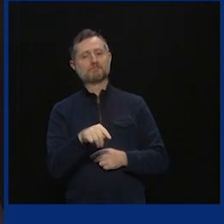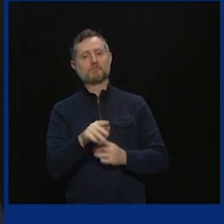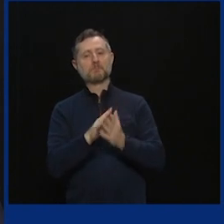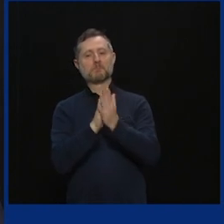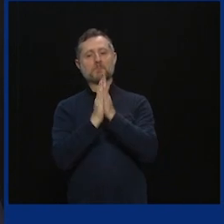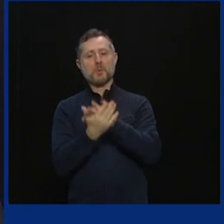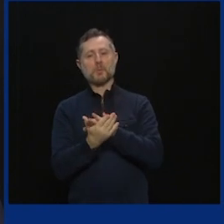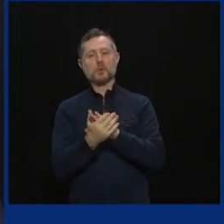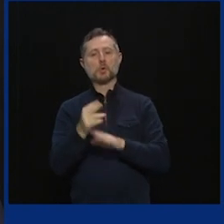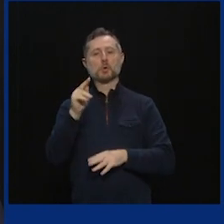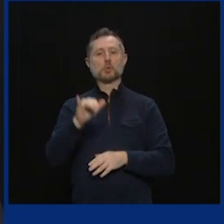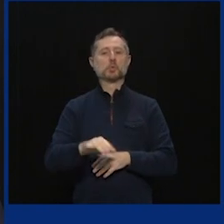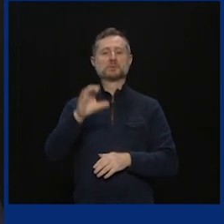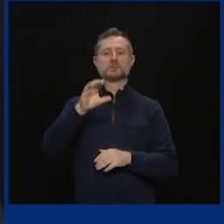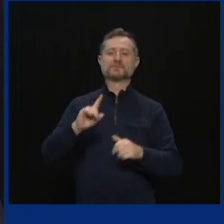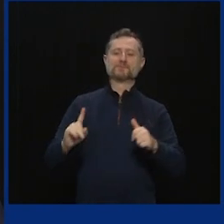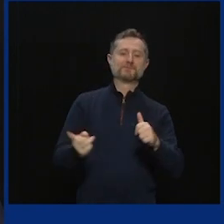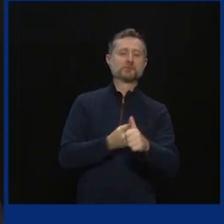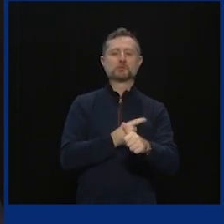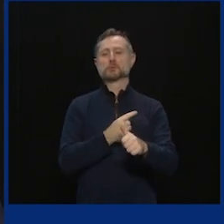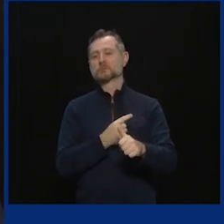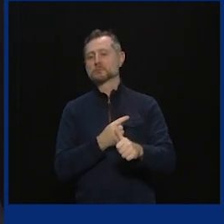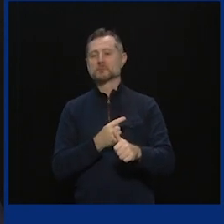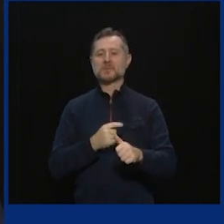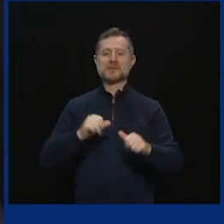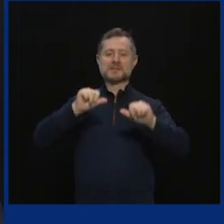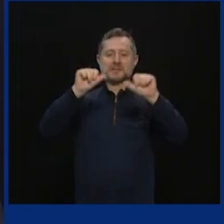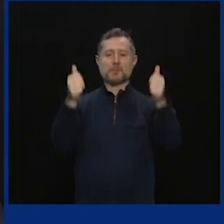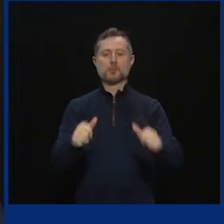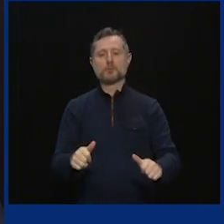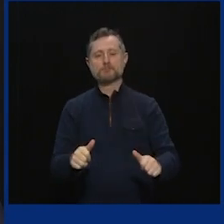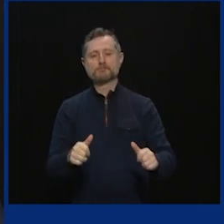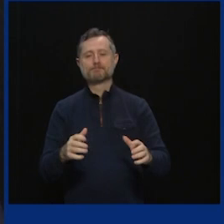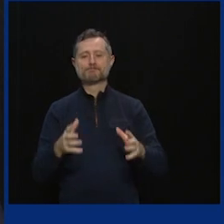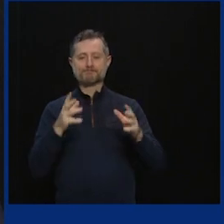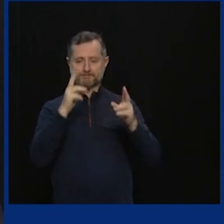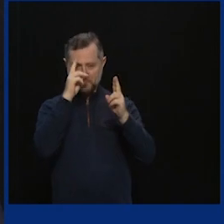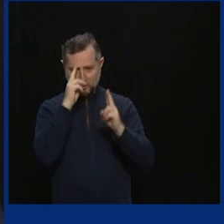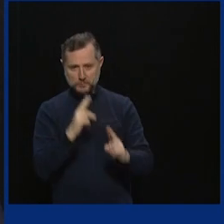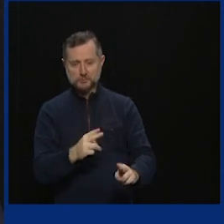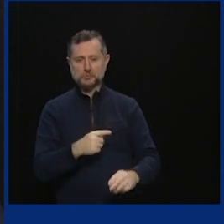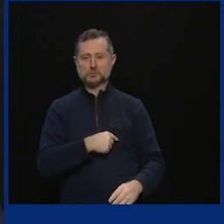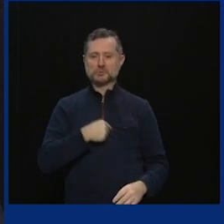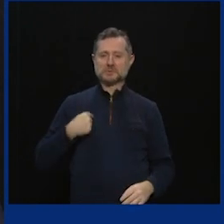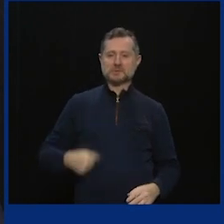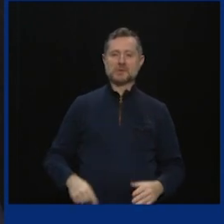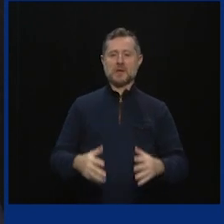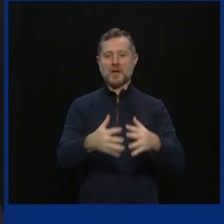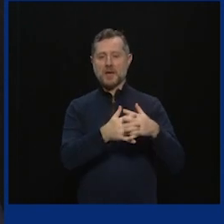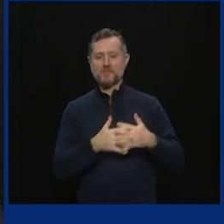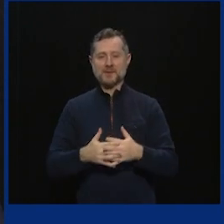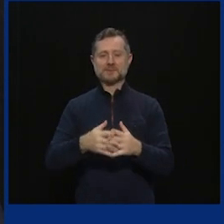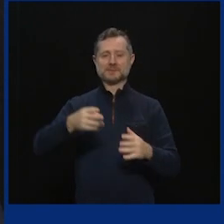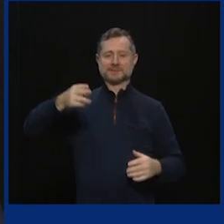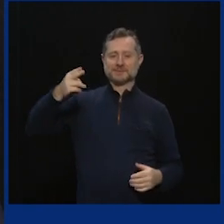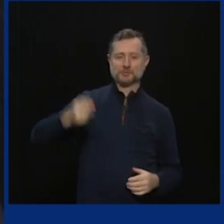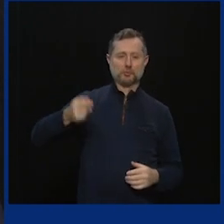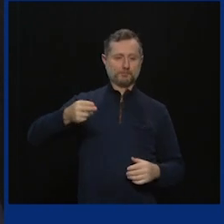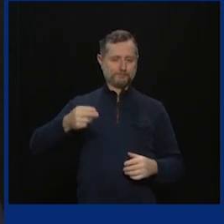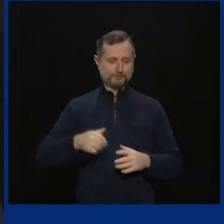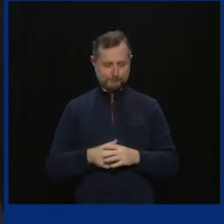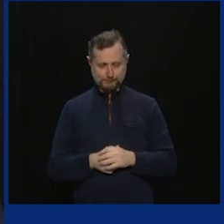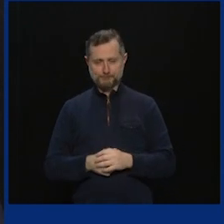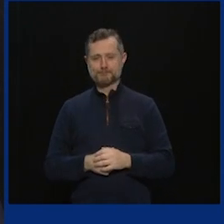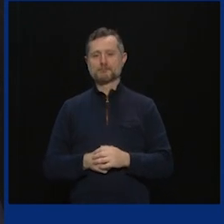Chinese American history. Chinatown and the Chinese American community have been greatly impacted